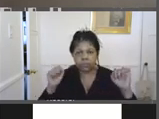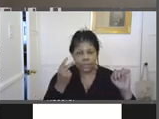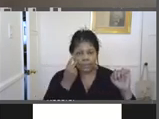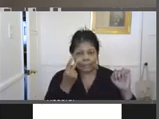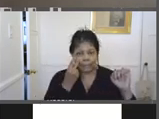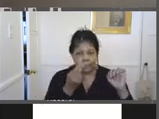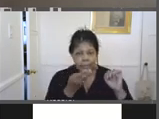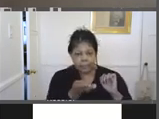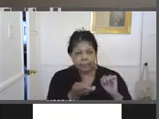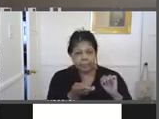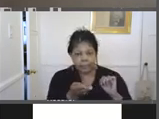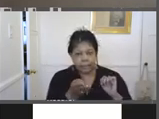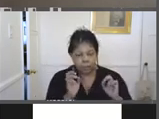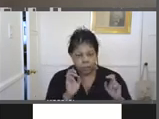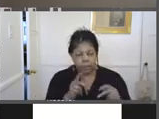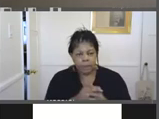Okay.